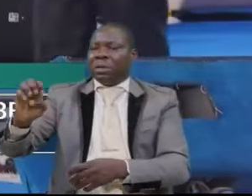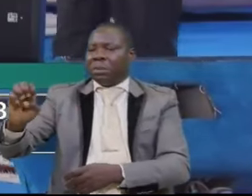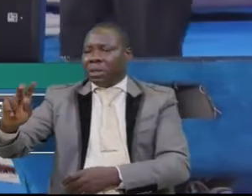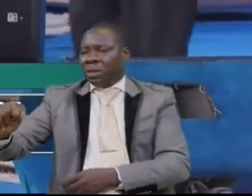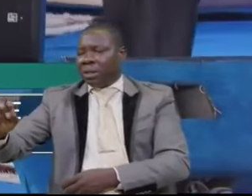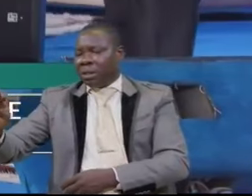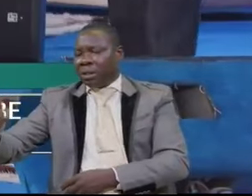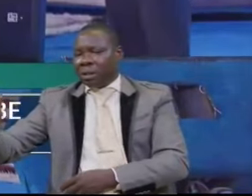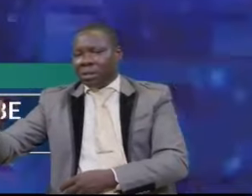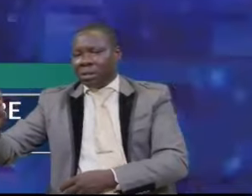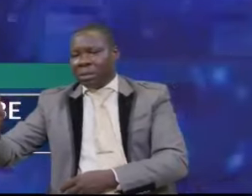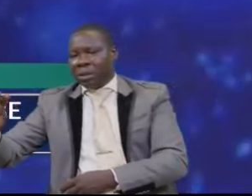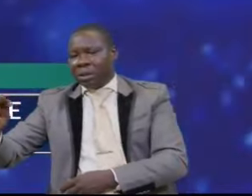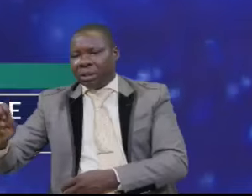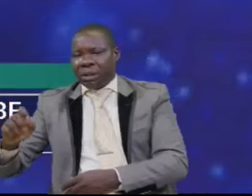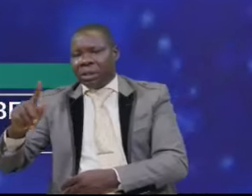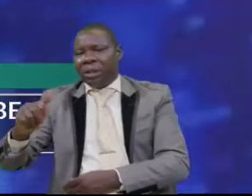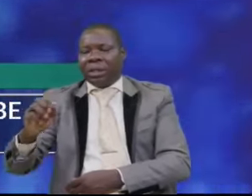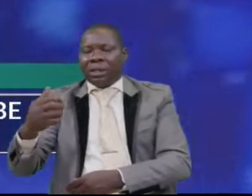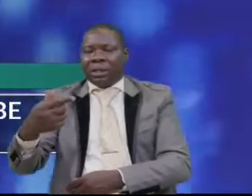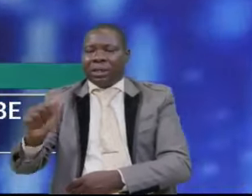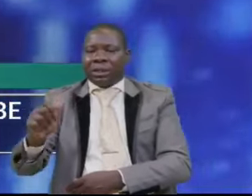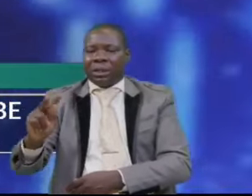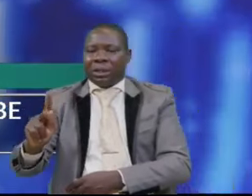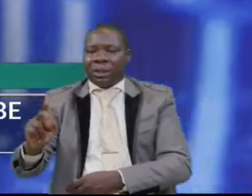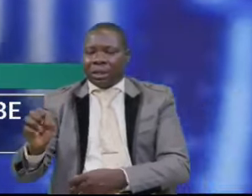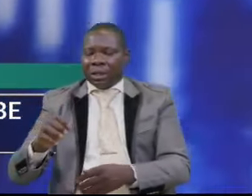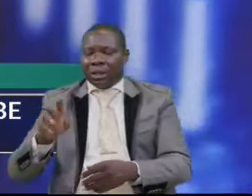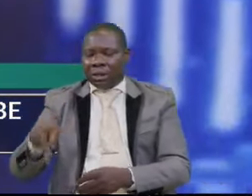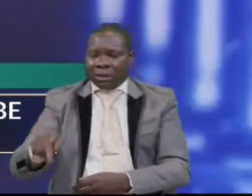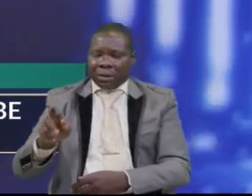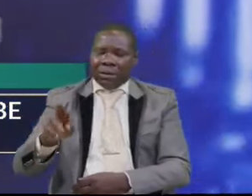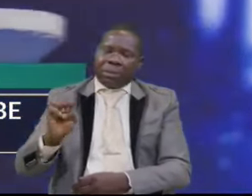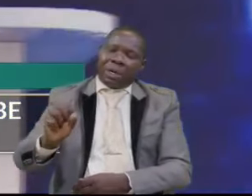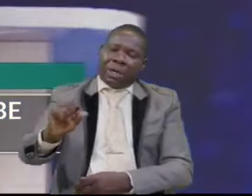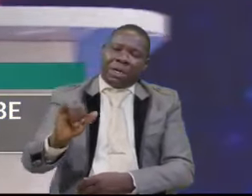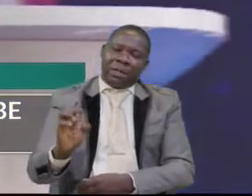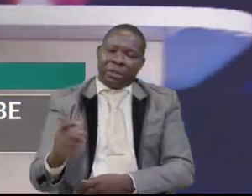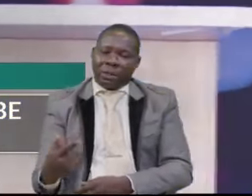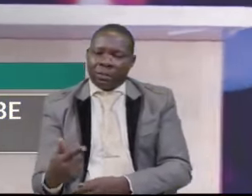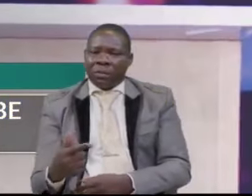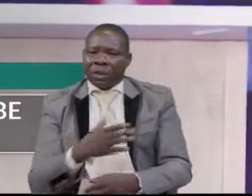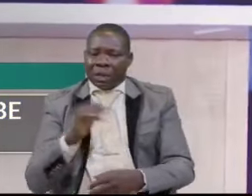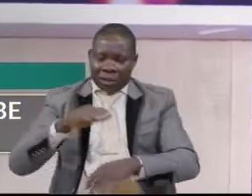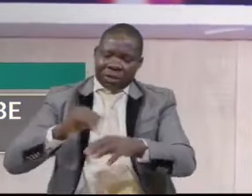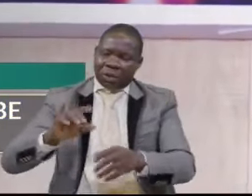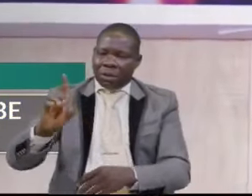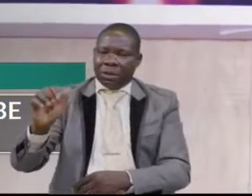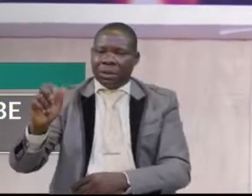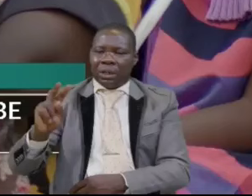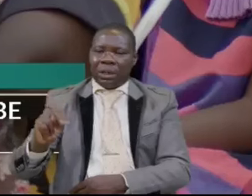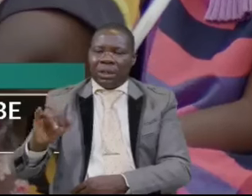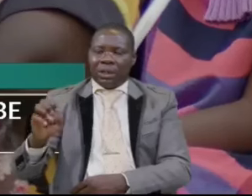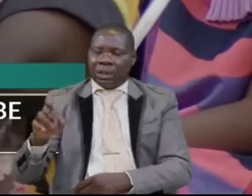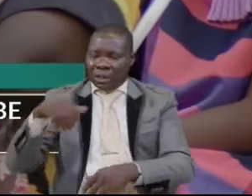he called Daniel in, and Daniel walked in like he was the master of every